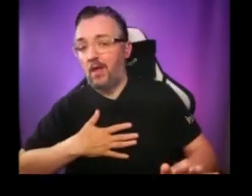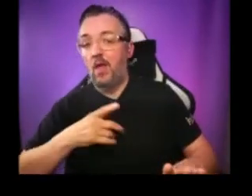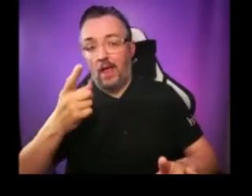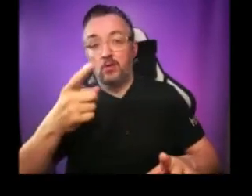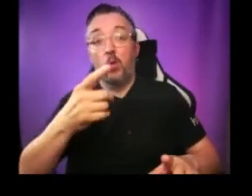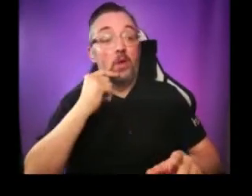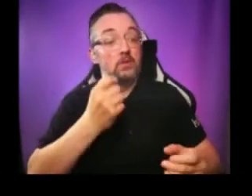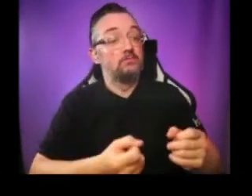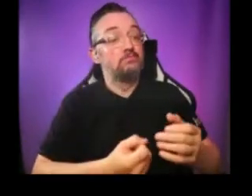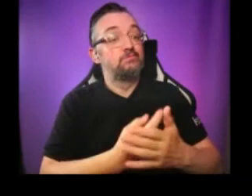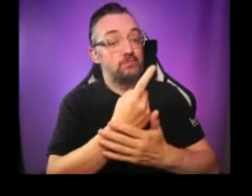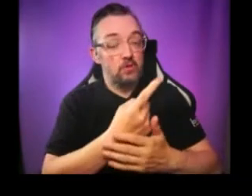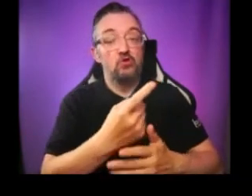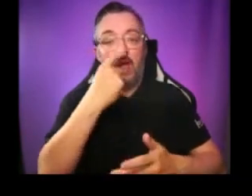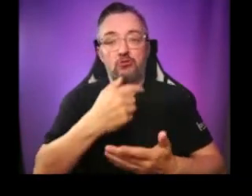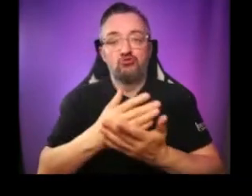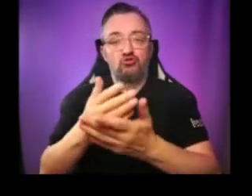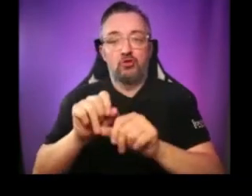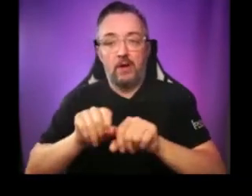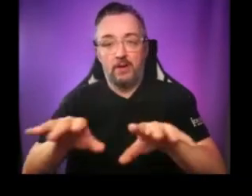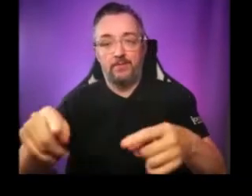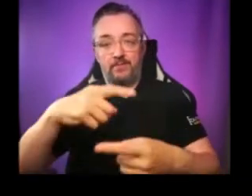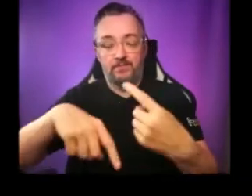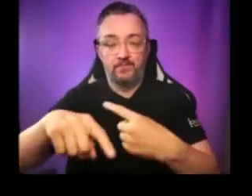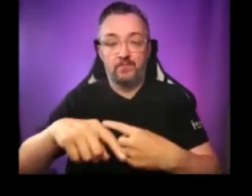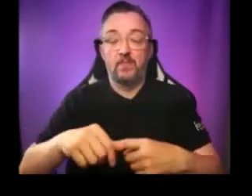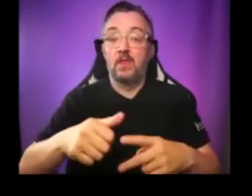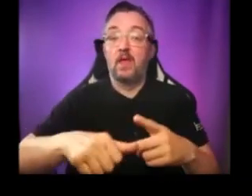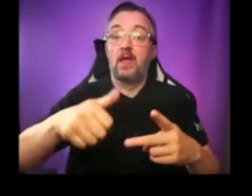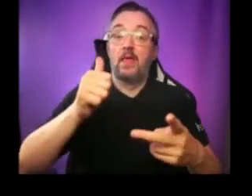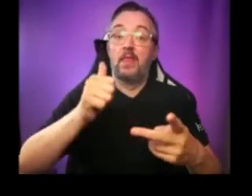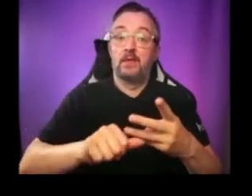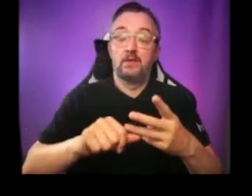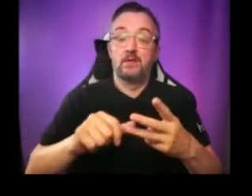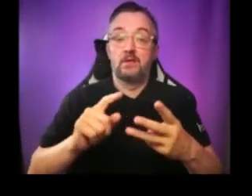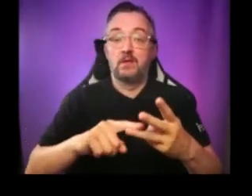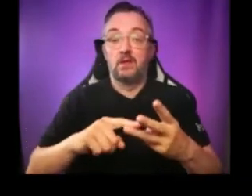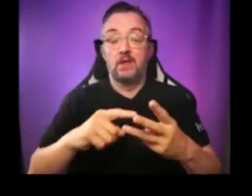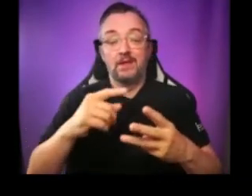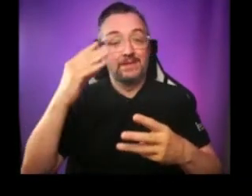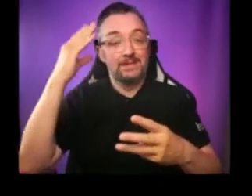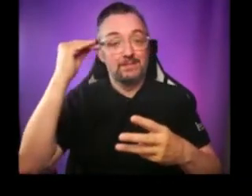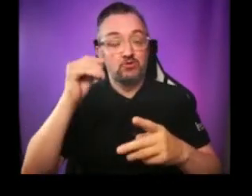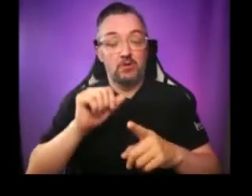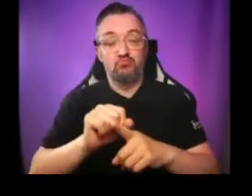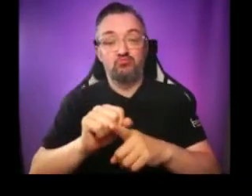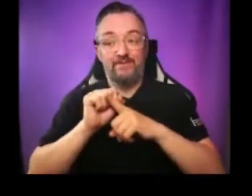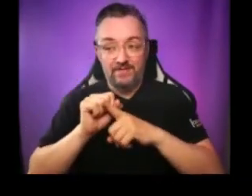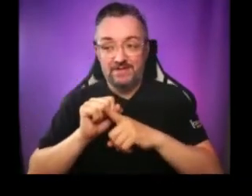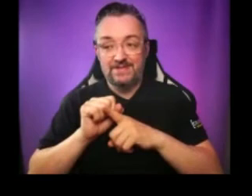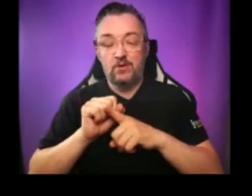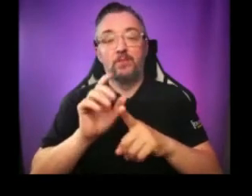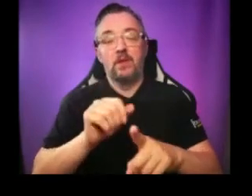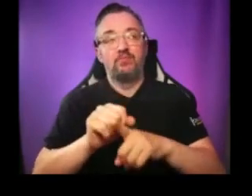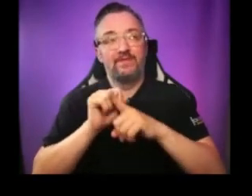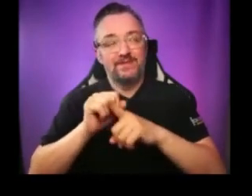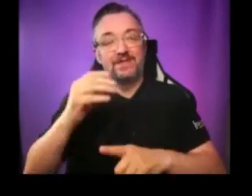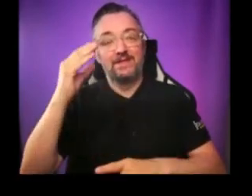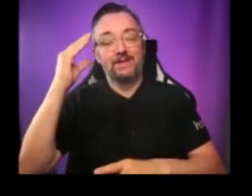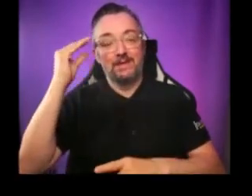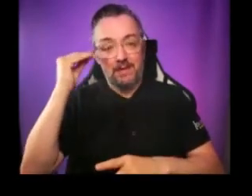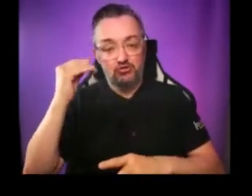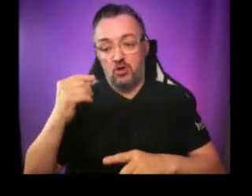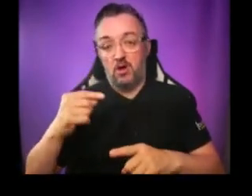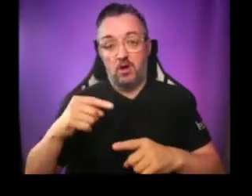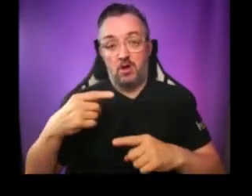when this comes out. Off the back of the success of the dementia preventing dementia MOOC that Anna spoke to,